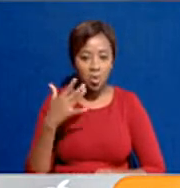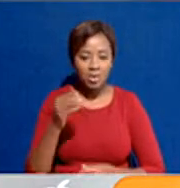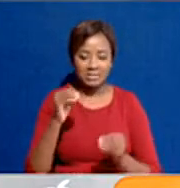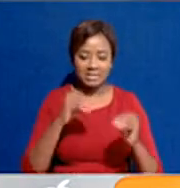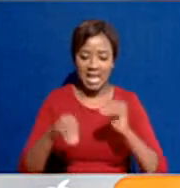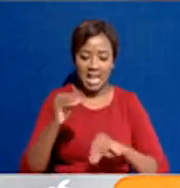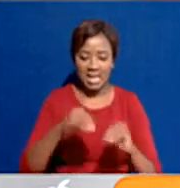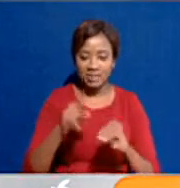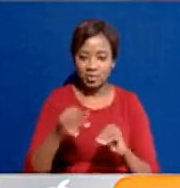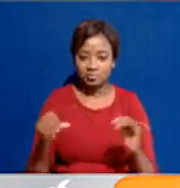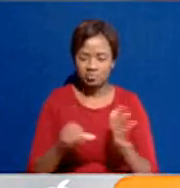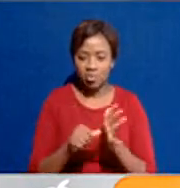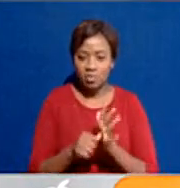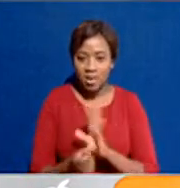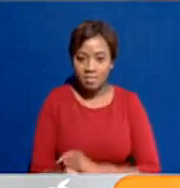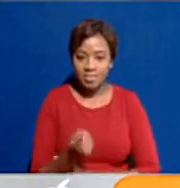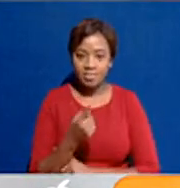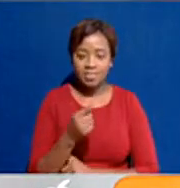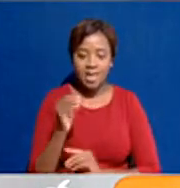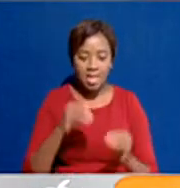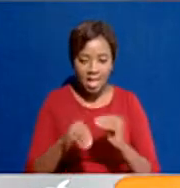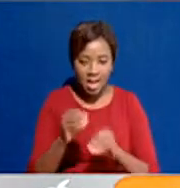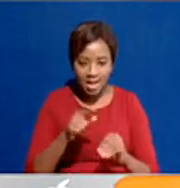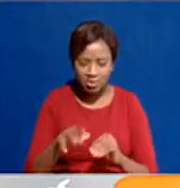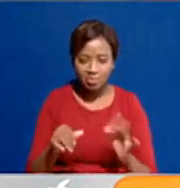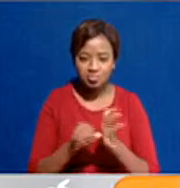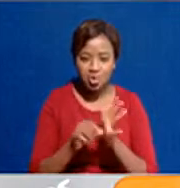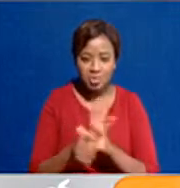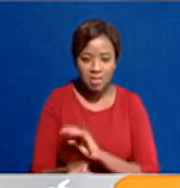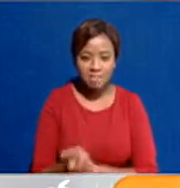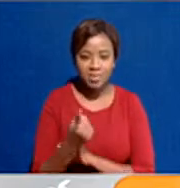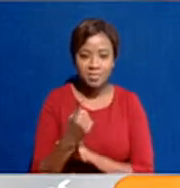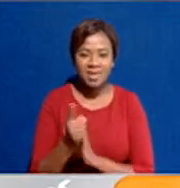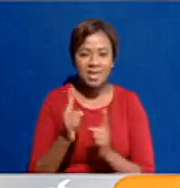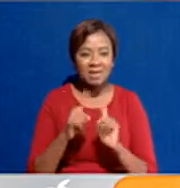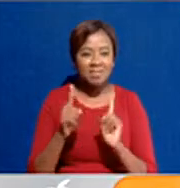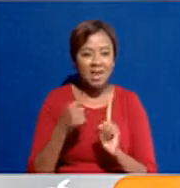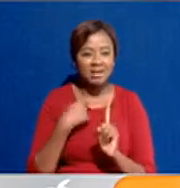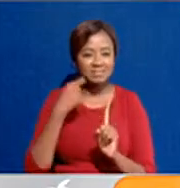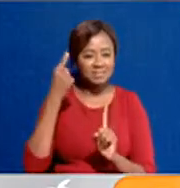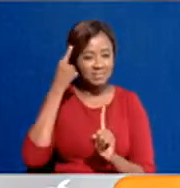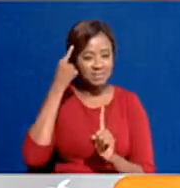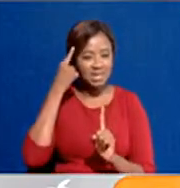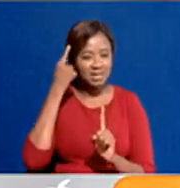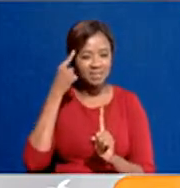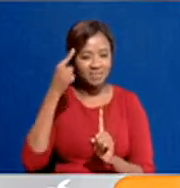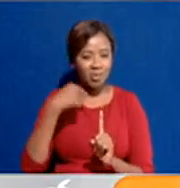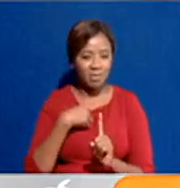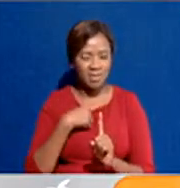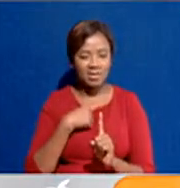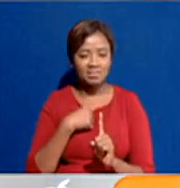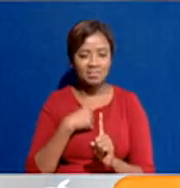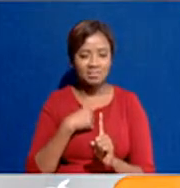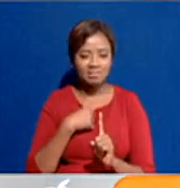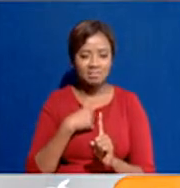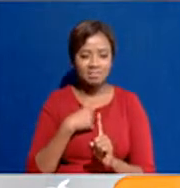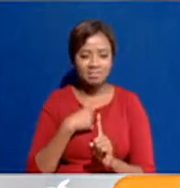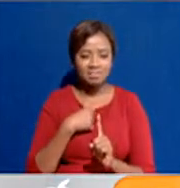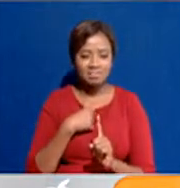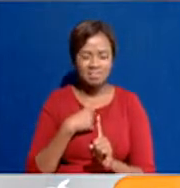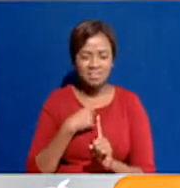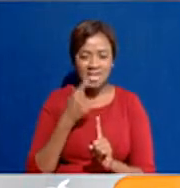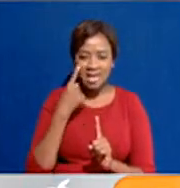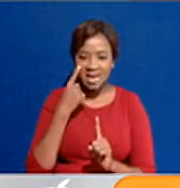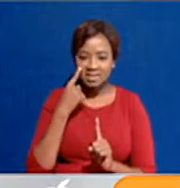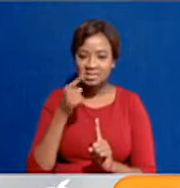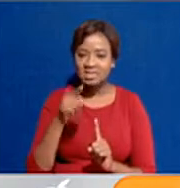and the aftermath or the outcome of it. But I guess for me, one of the moments I would have imagined would have been a